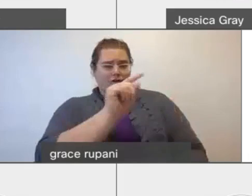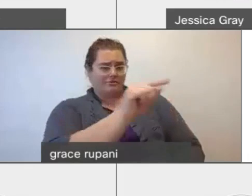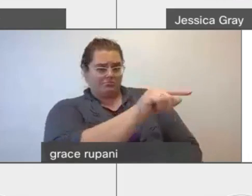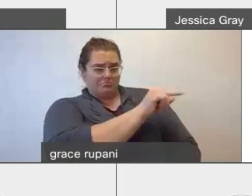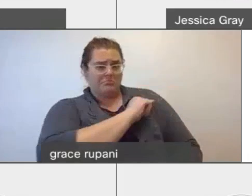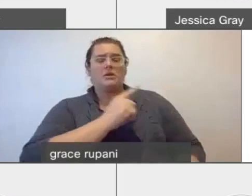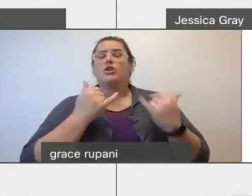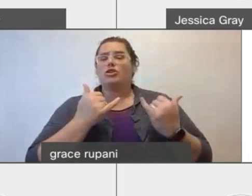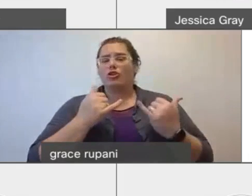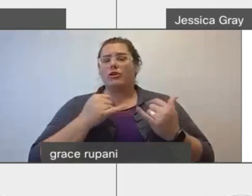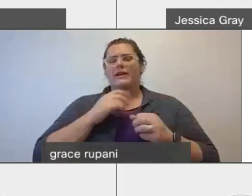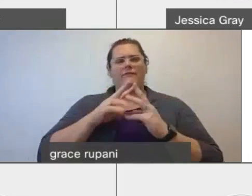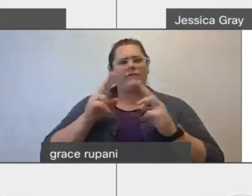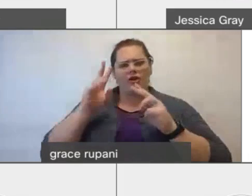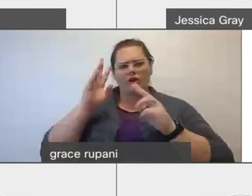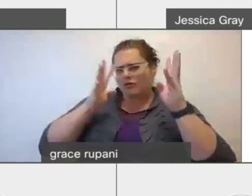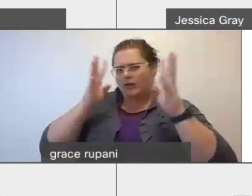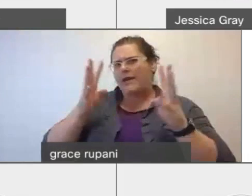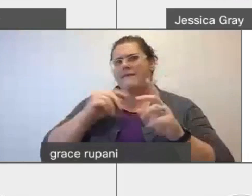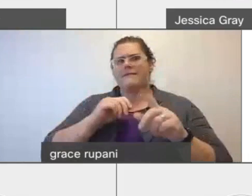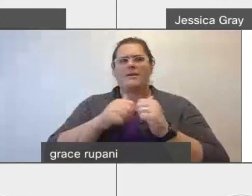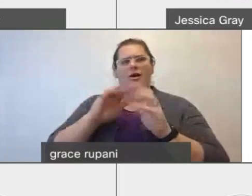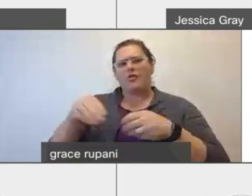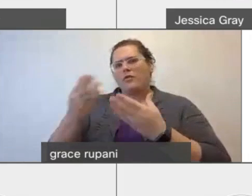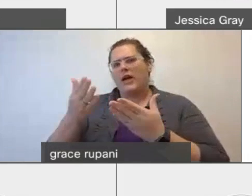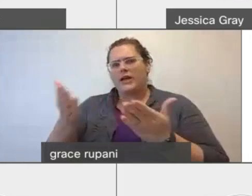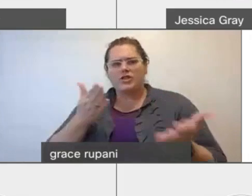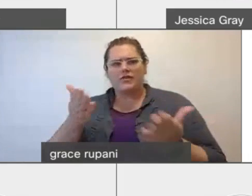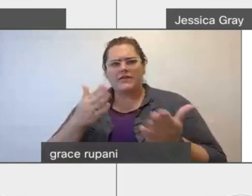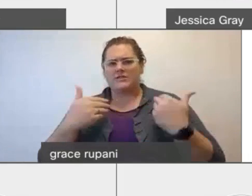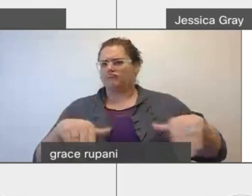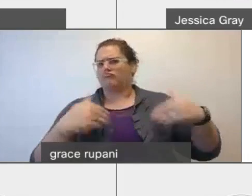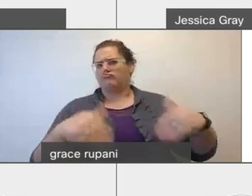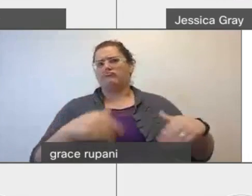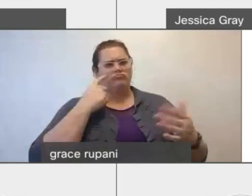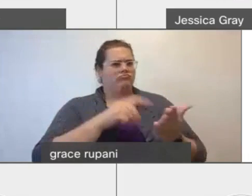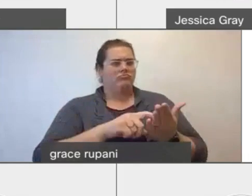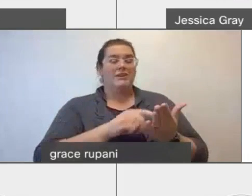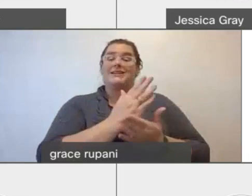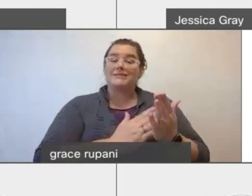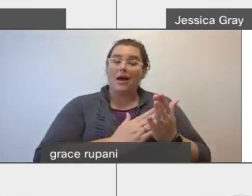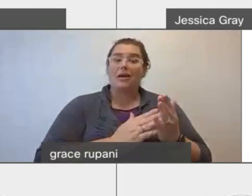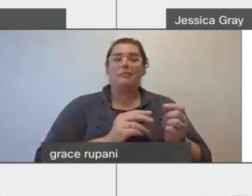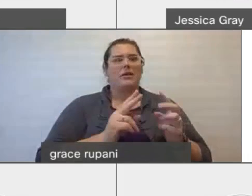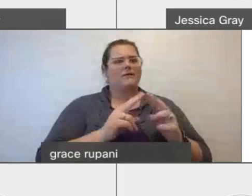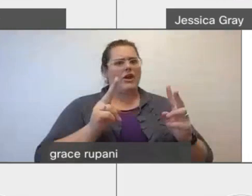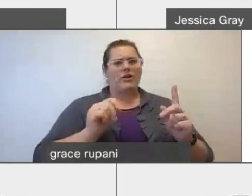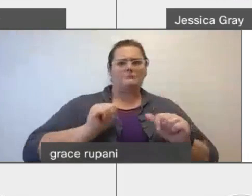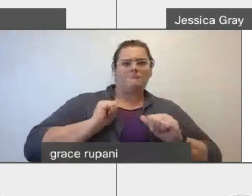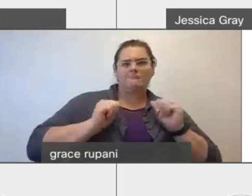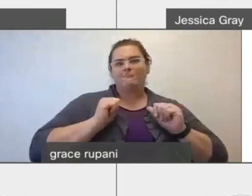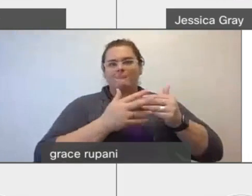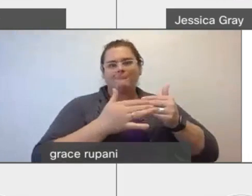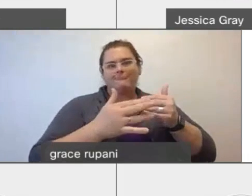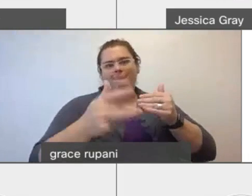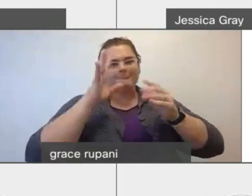use creativity in the provision of their services. We have some who are far more progressive, some who have really